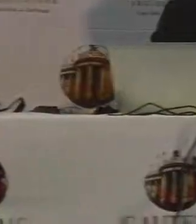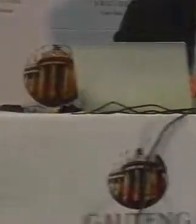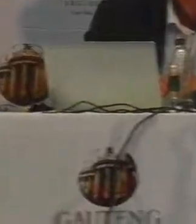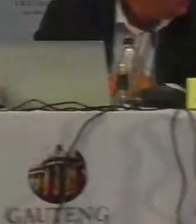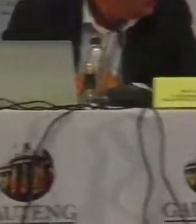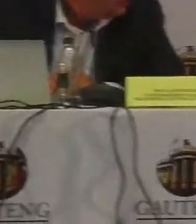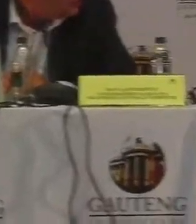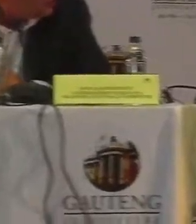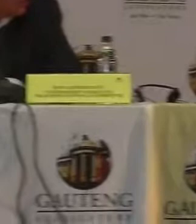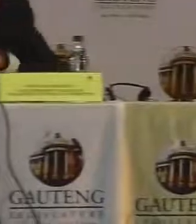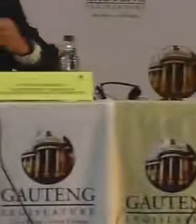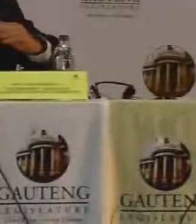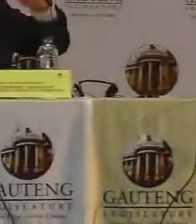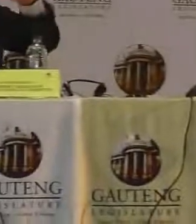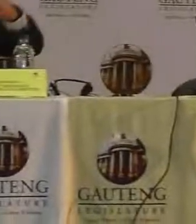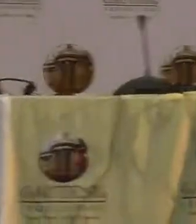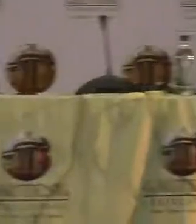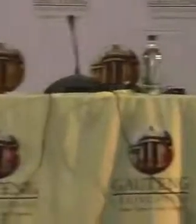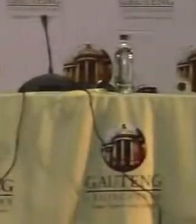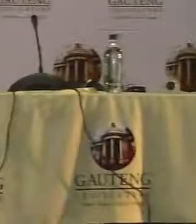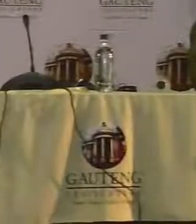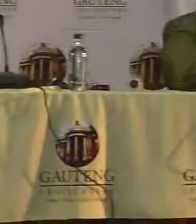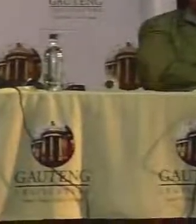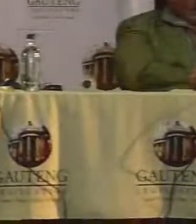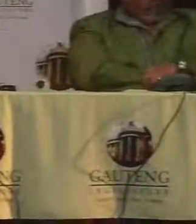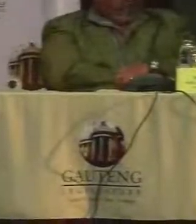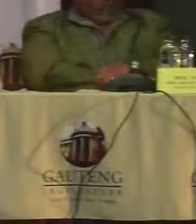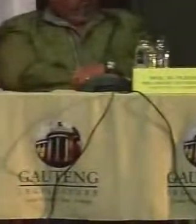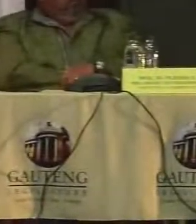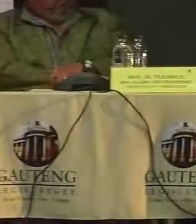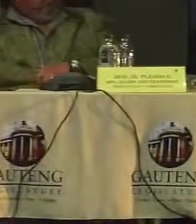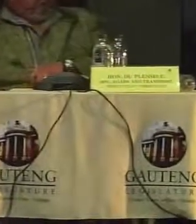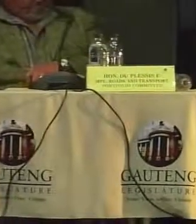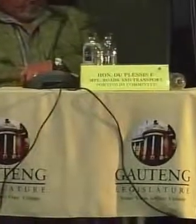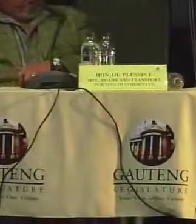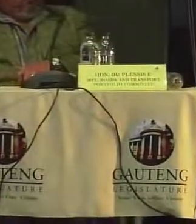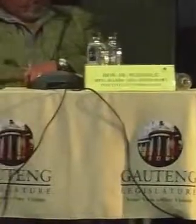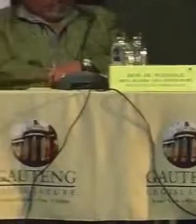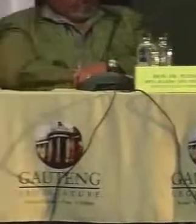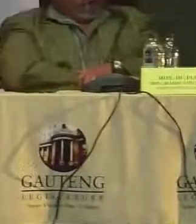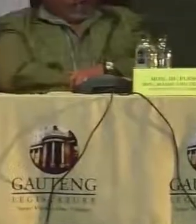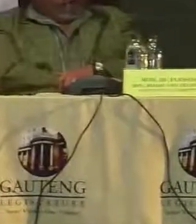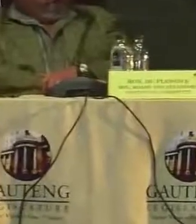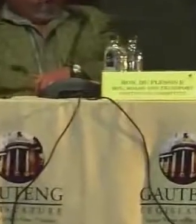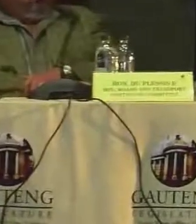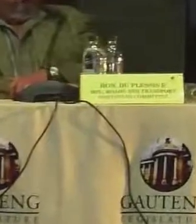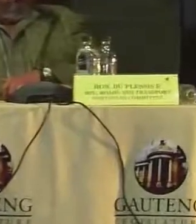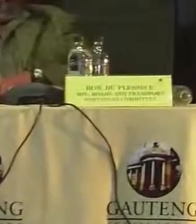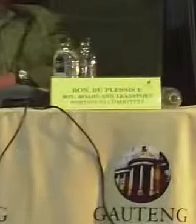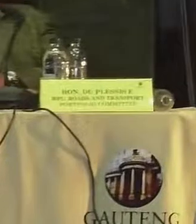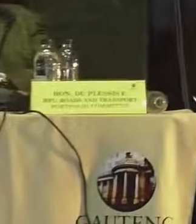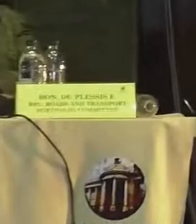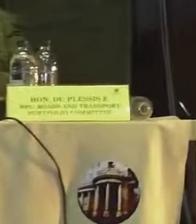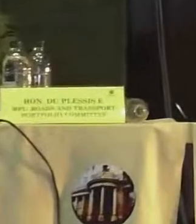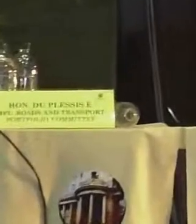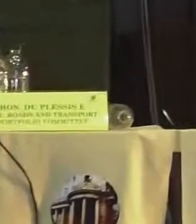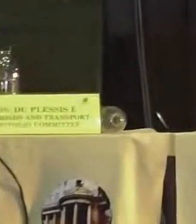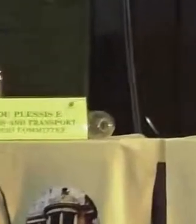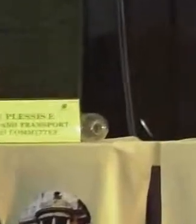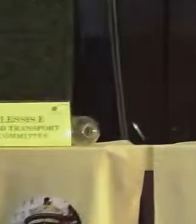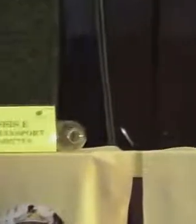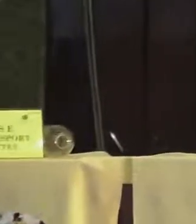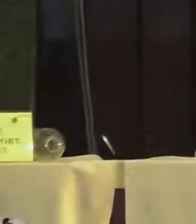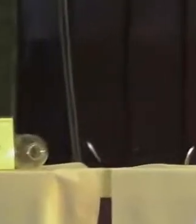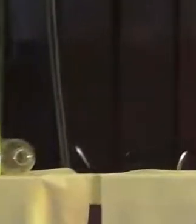that carded thing, which I don't know how I missed it. I was saying the only thing I missed was this carded